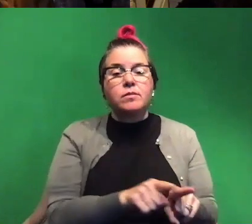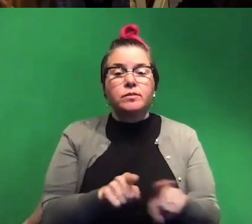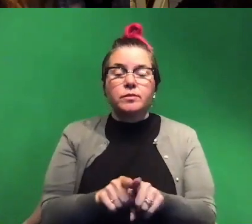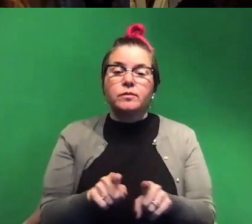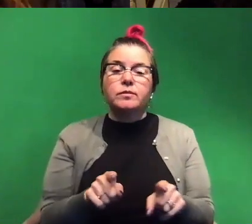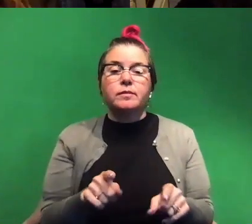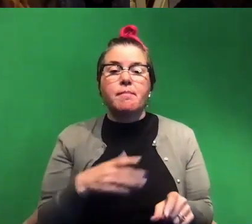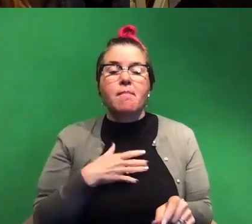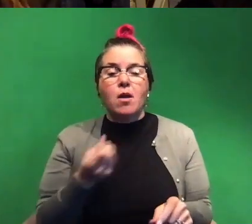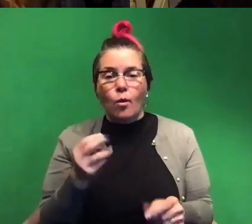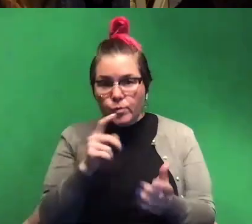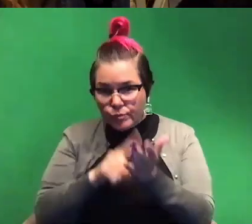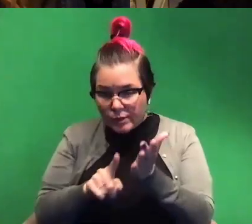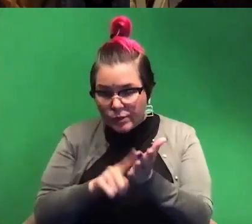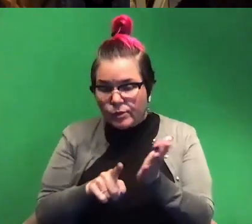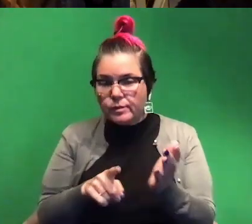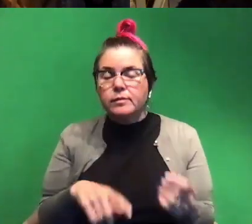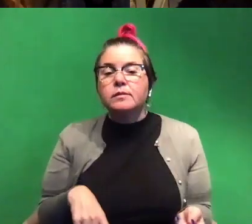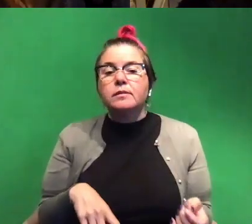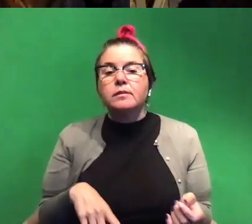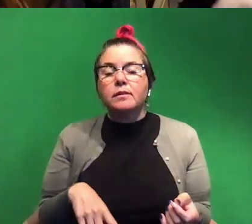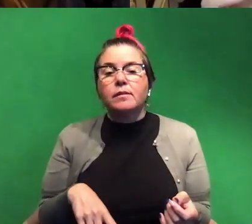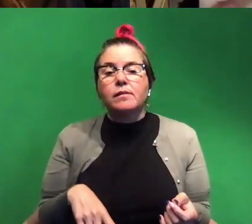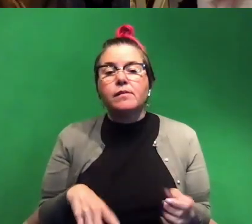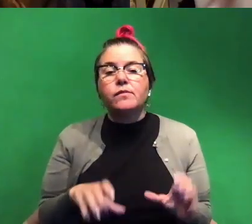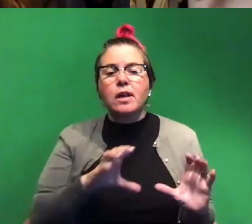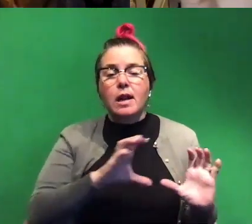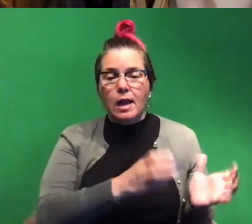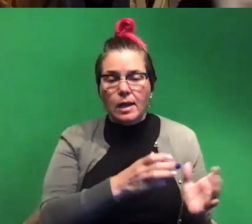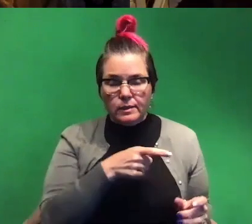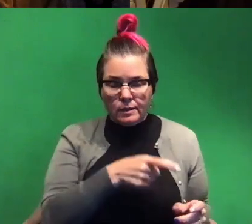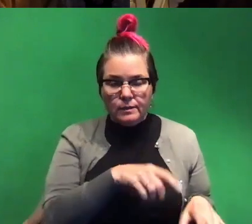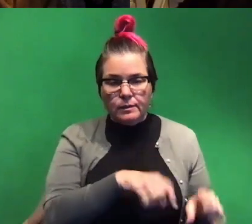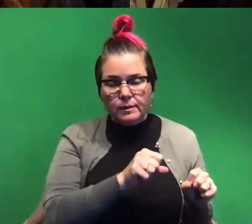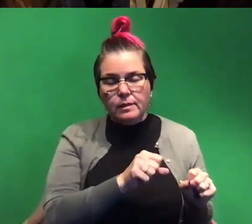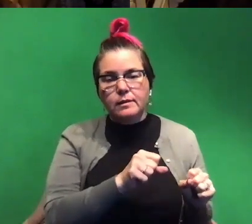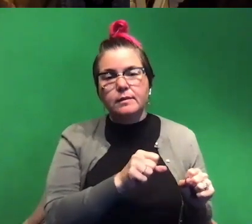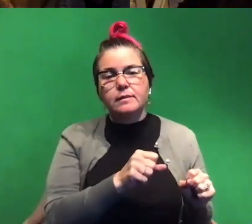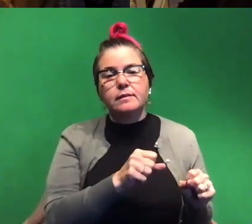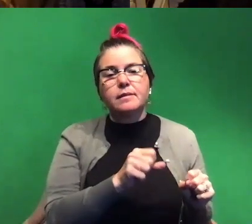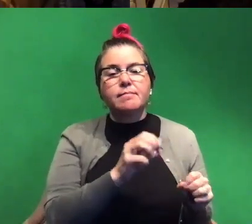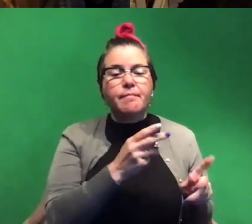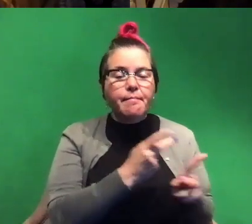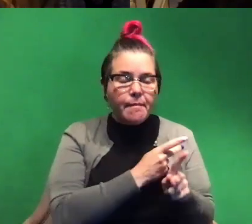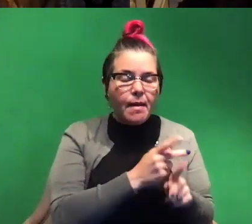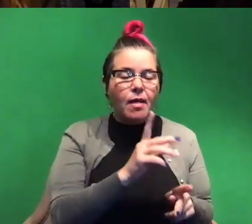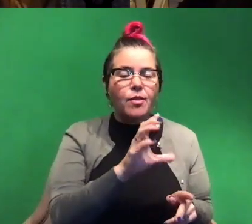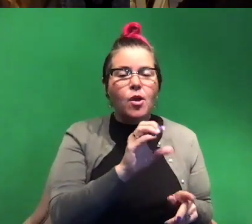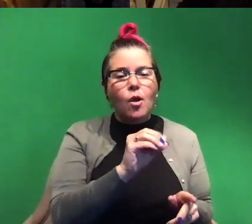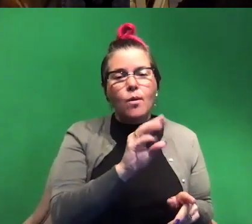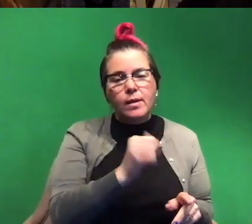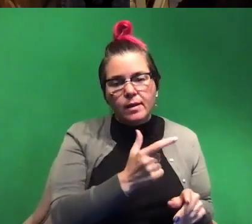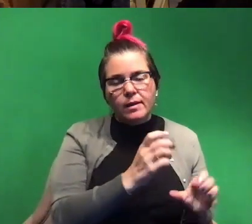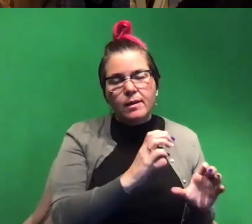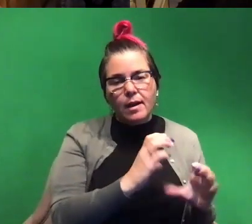my own research as well. So for classes, I will take a lot of math and coding based classes. So